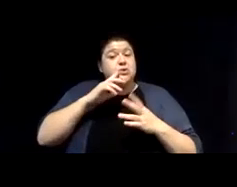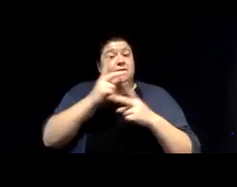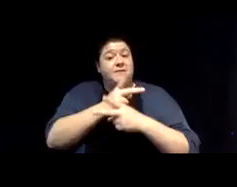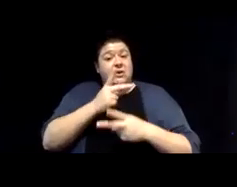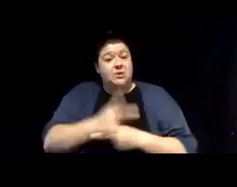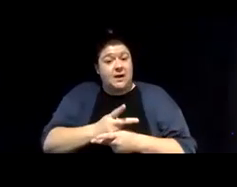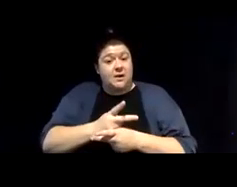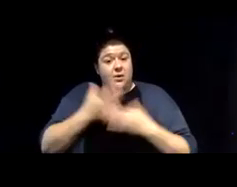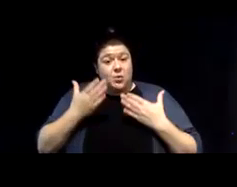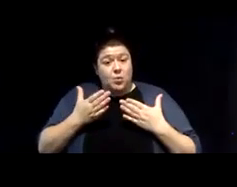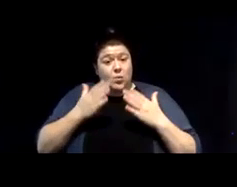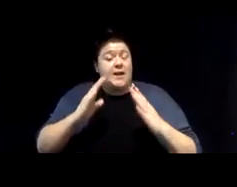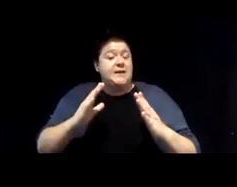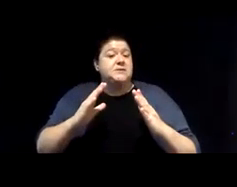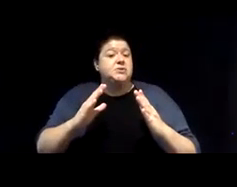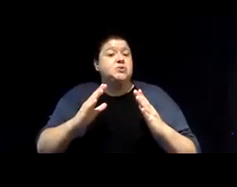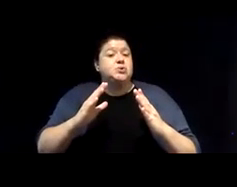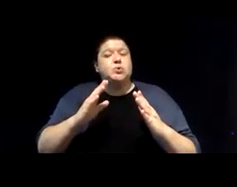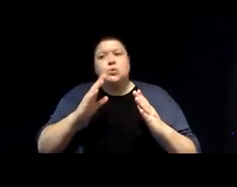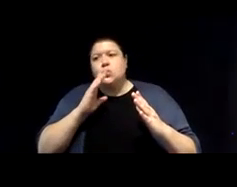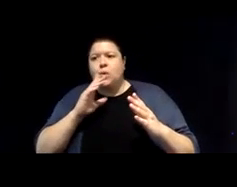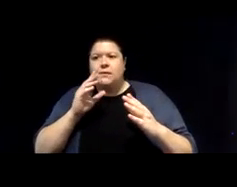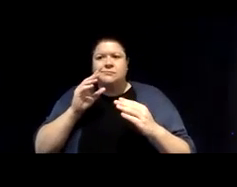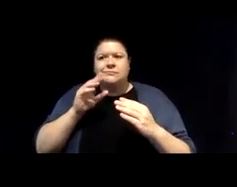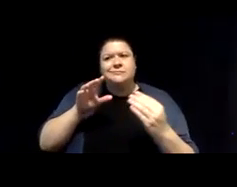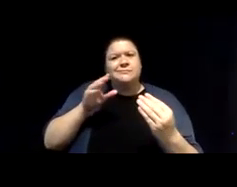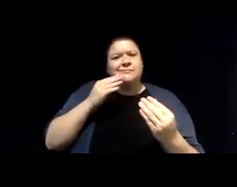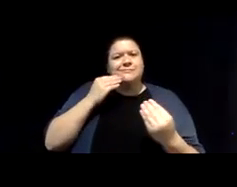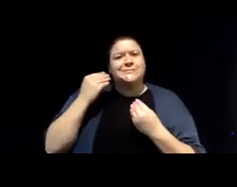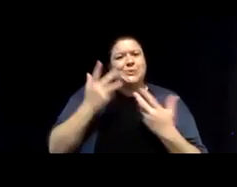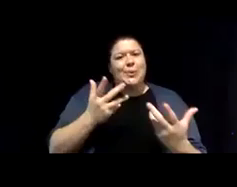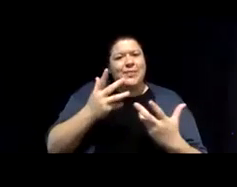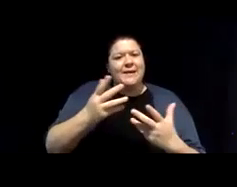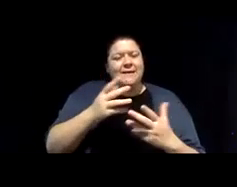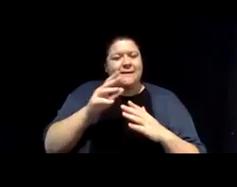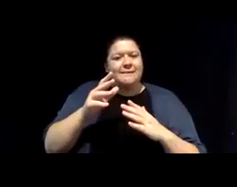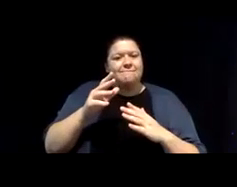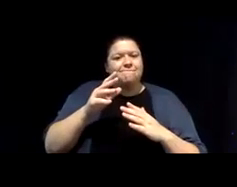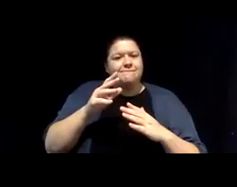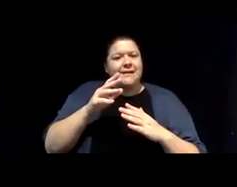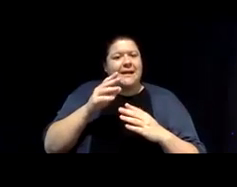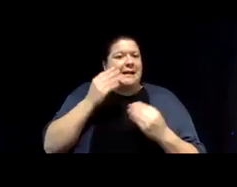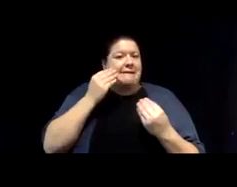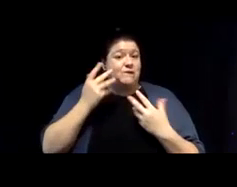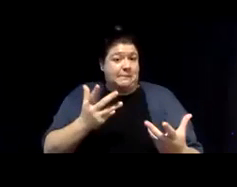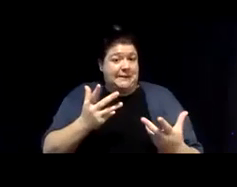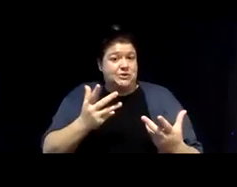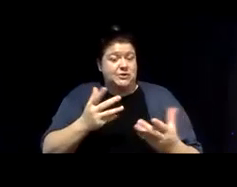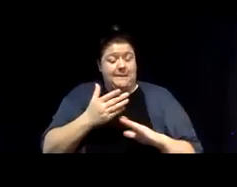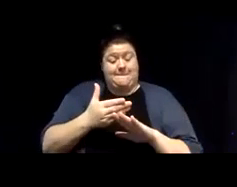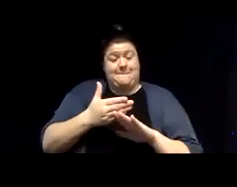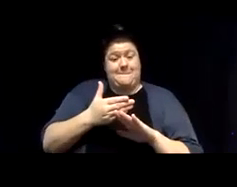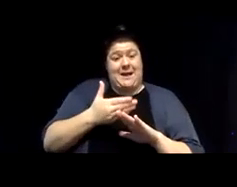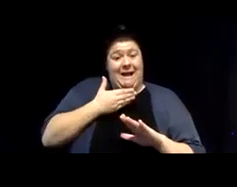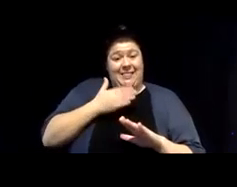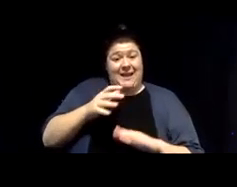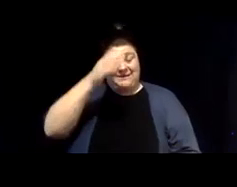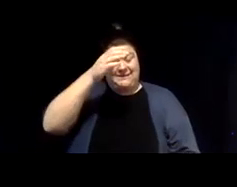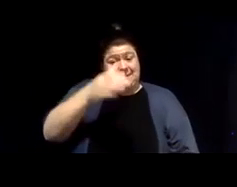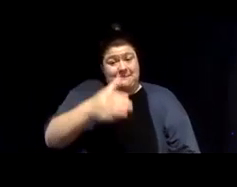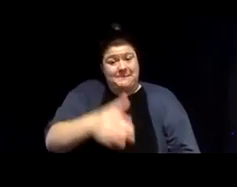to transmit that information behind the concept. Okay, so you